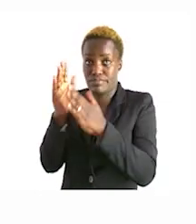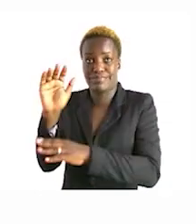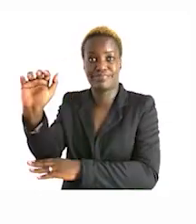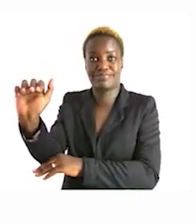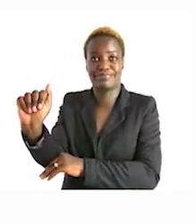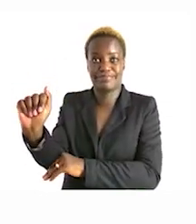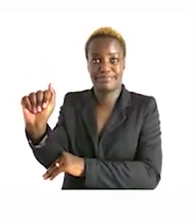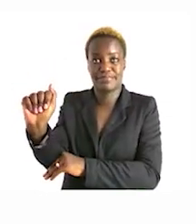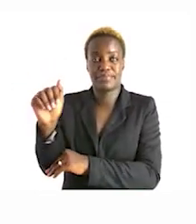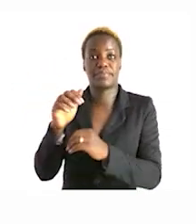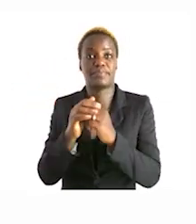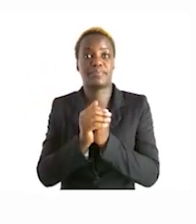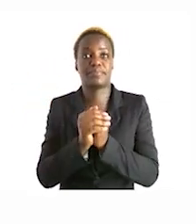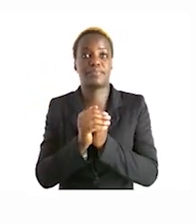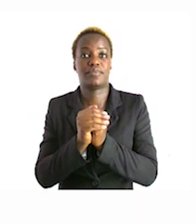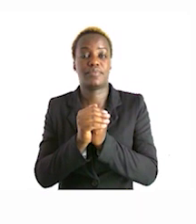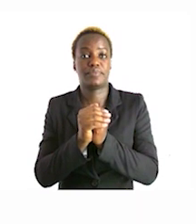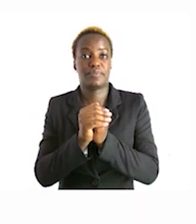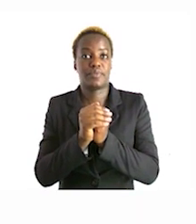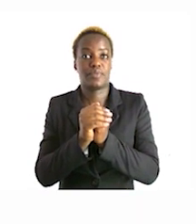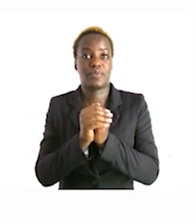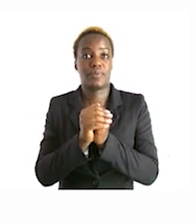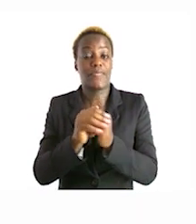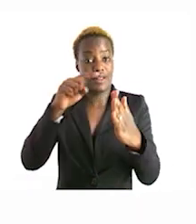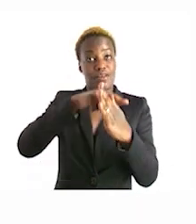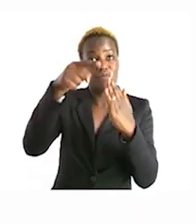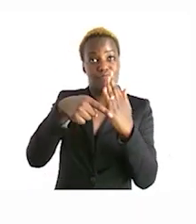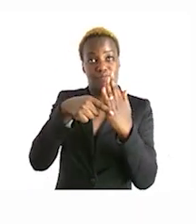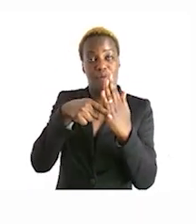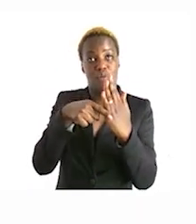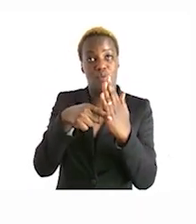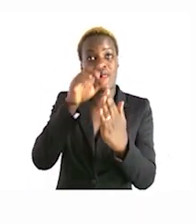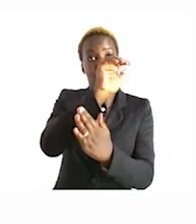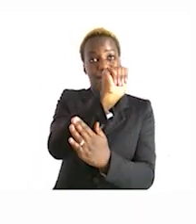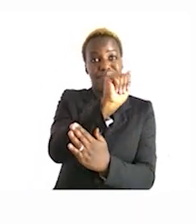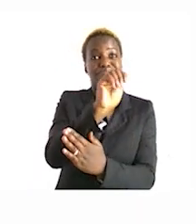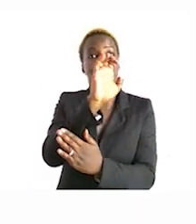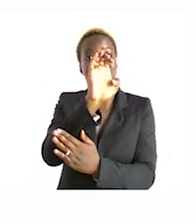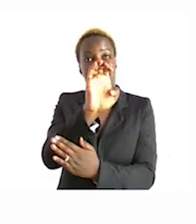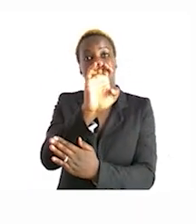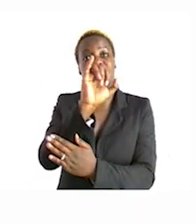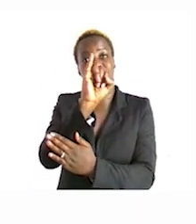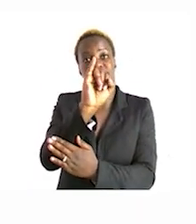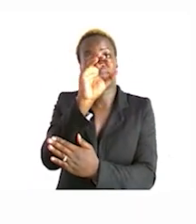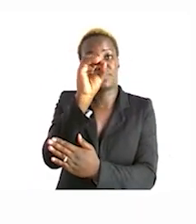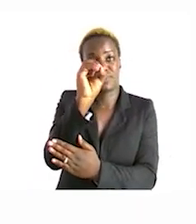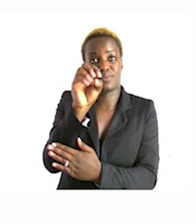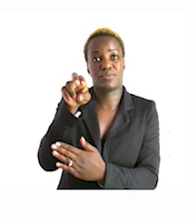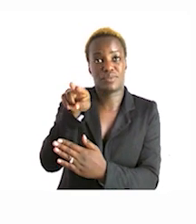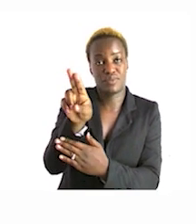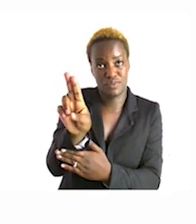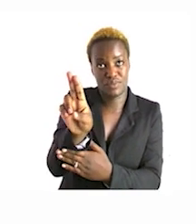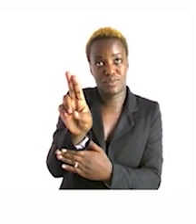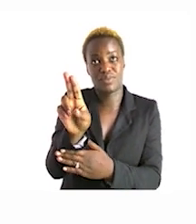in front of those words. Now, and for the vowel sounds, the A, the E, the I, O,